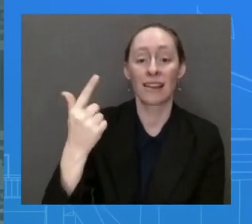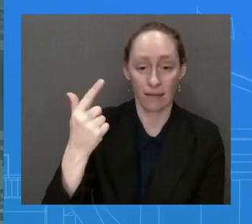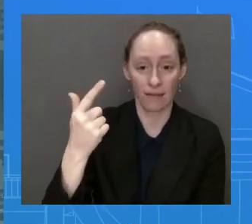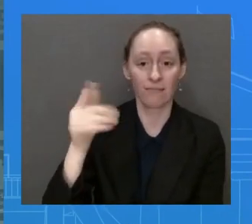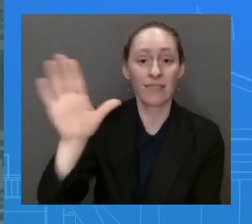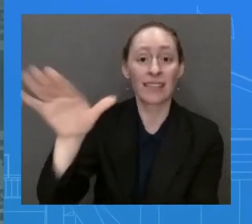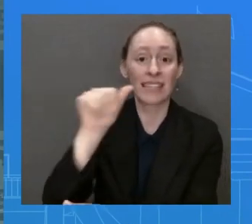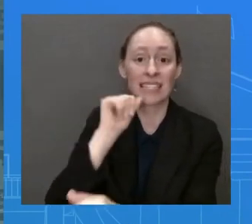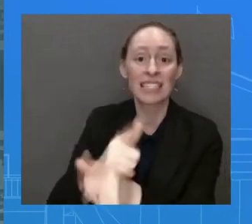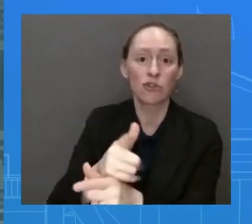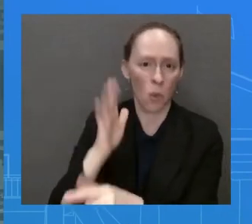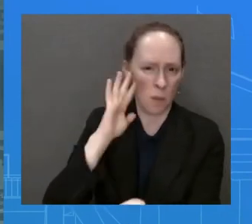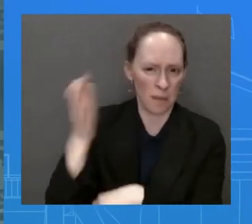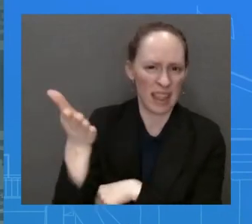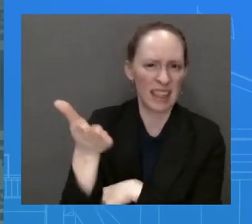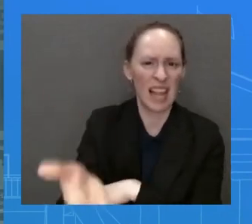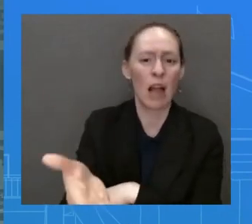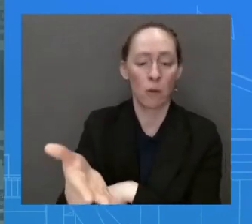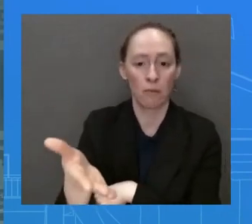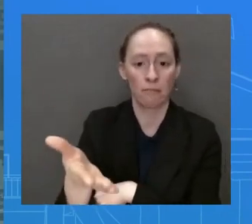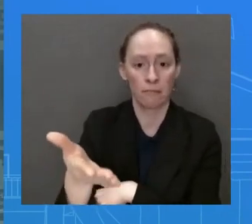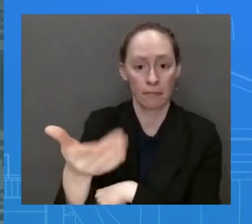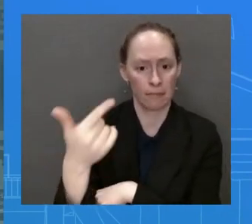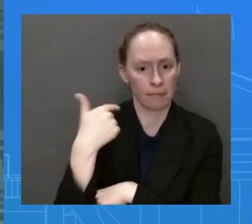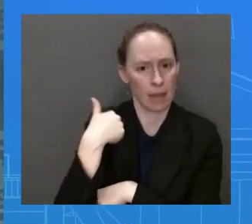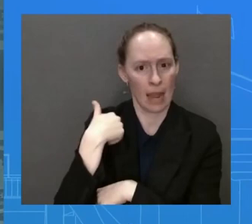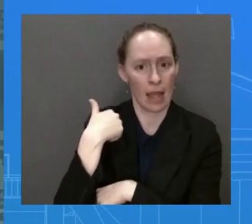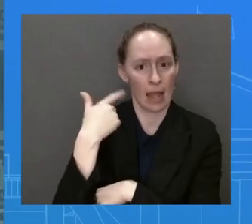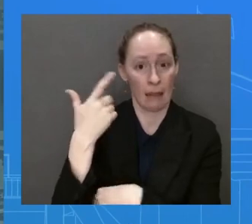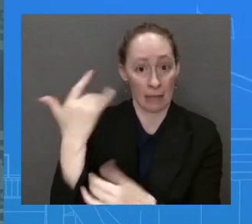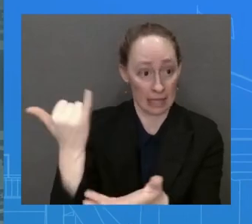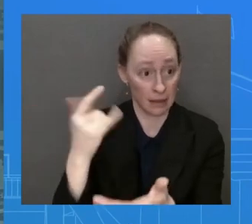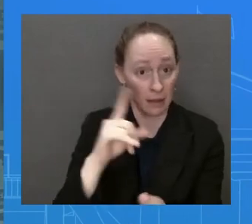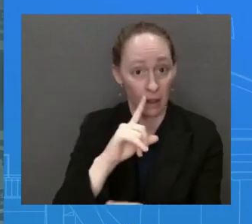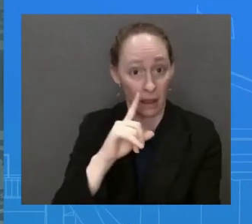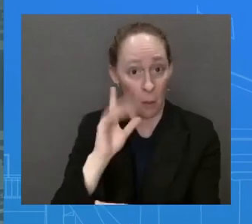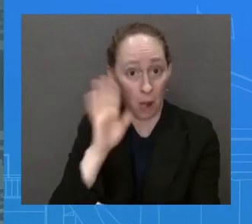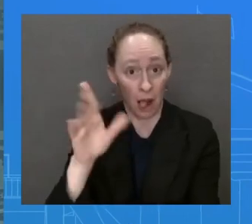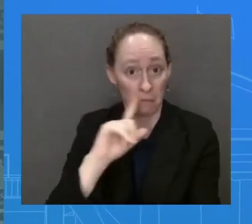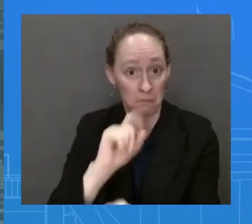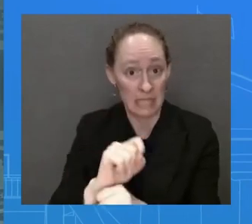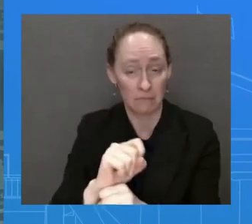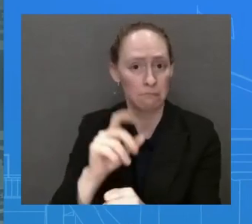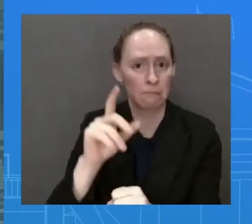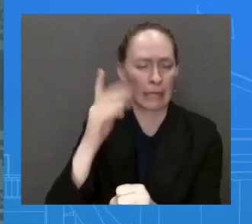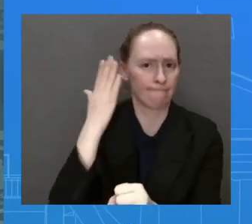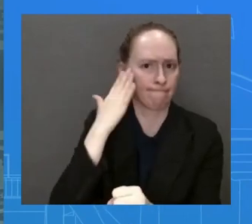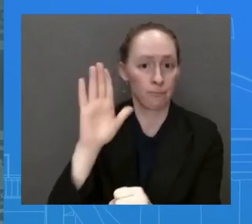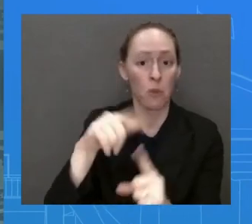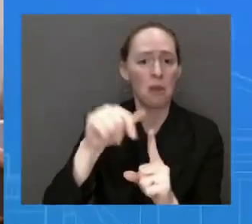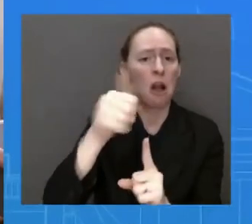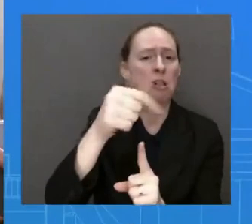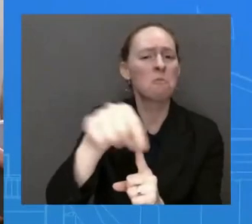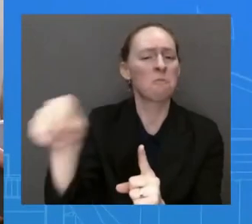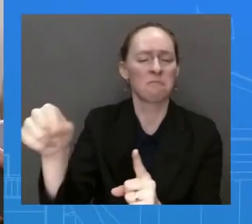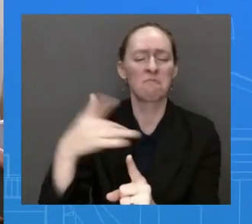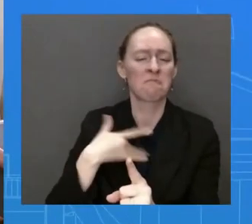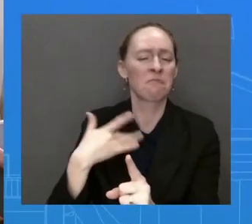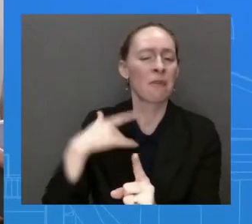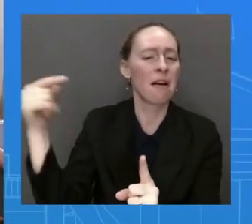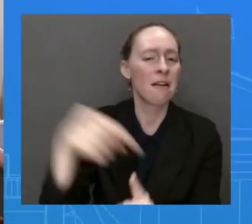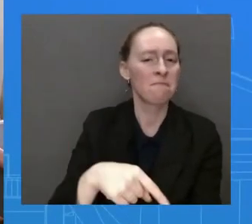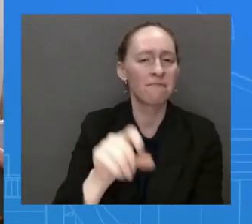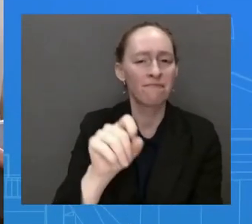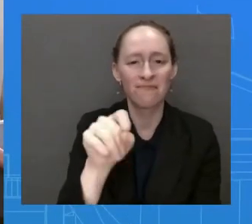Sunday. And we also expect other members of the King family to be there as well. In regards to